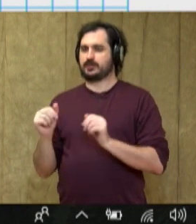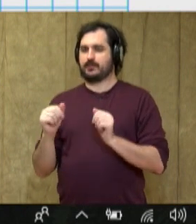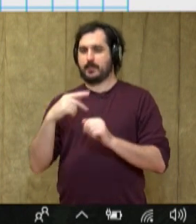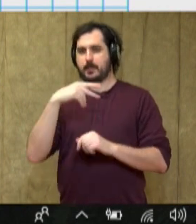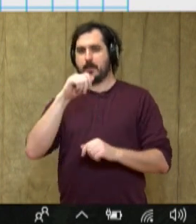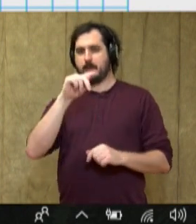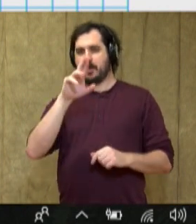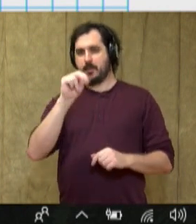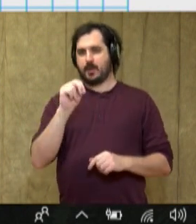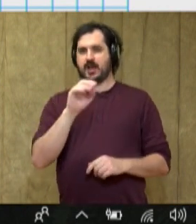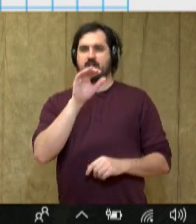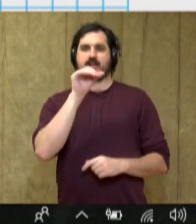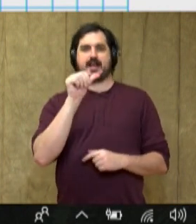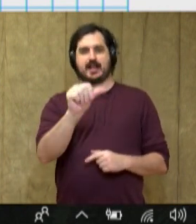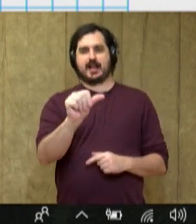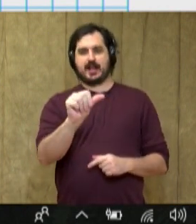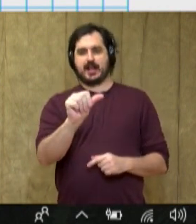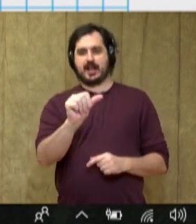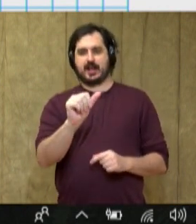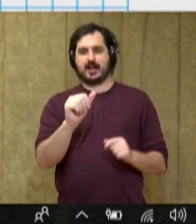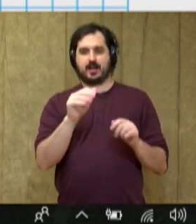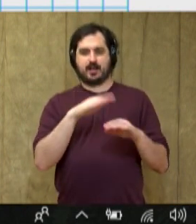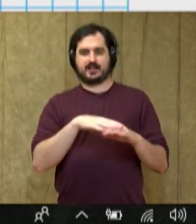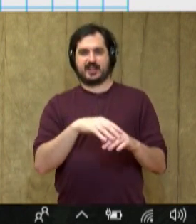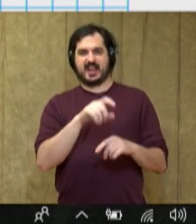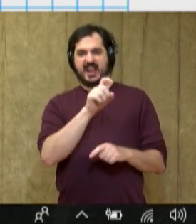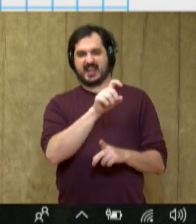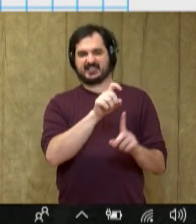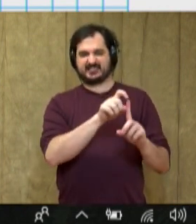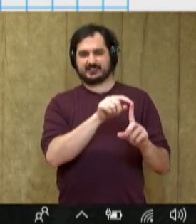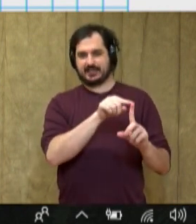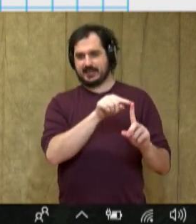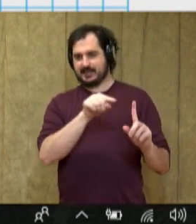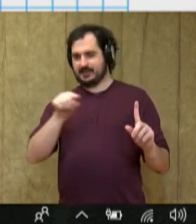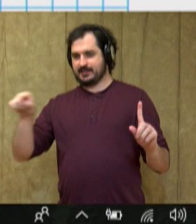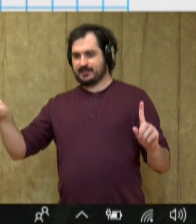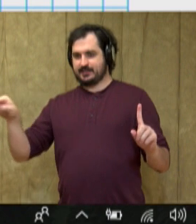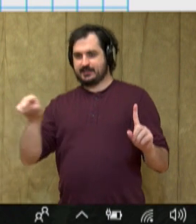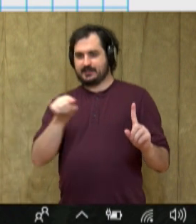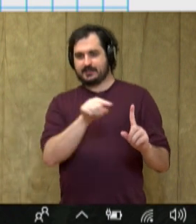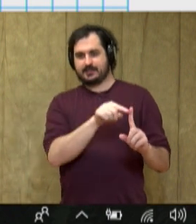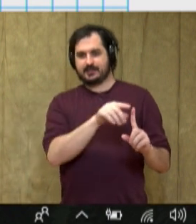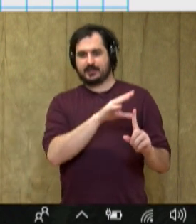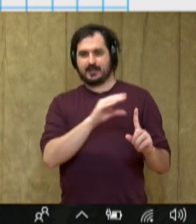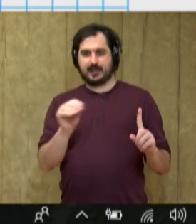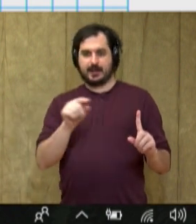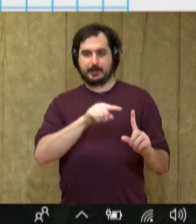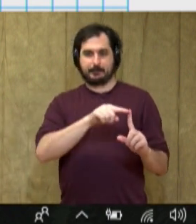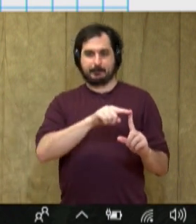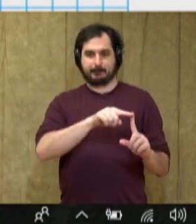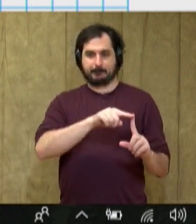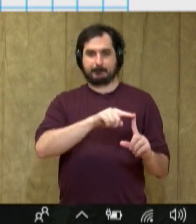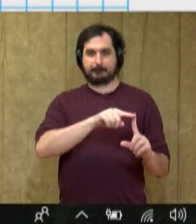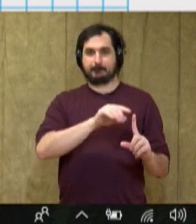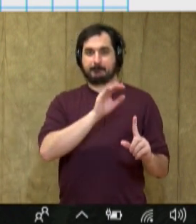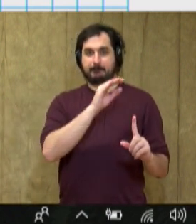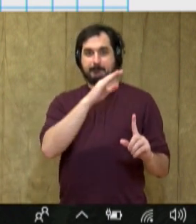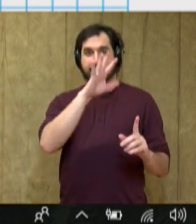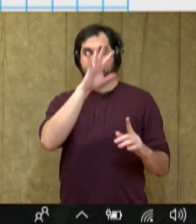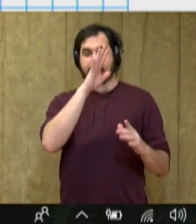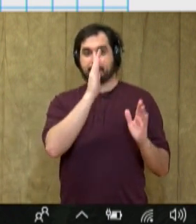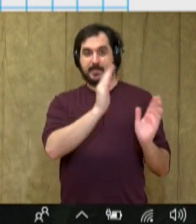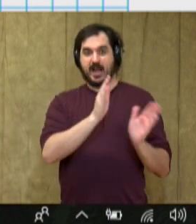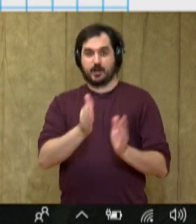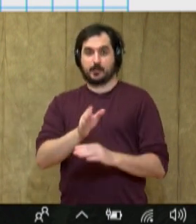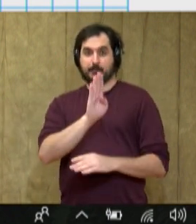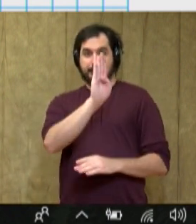It's always along the x-axis, no matter what. And pattern B is always along the